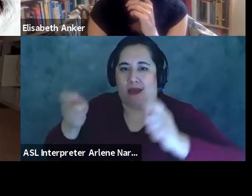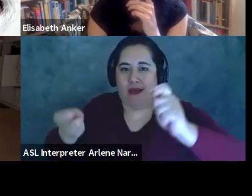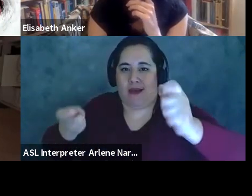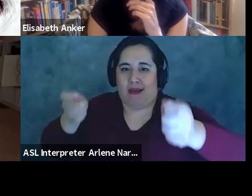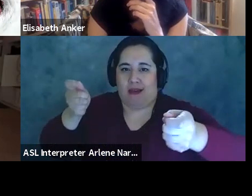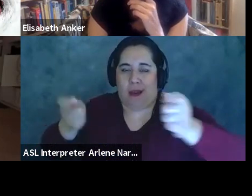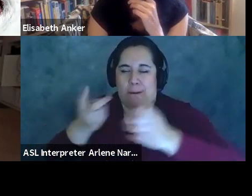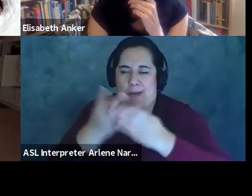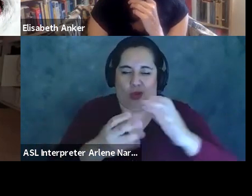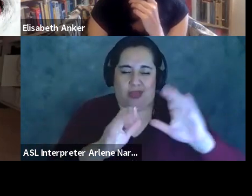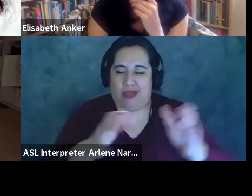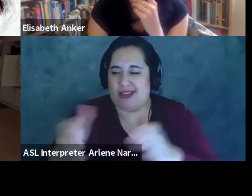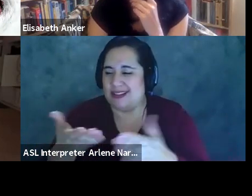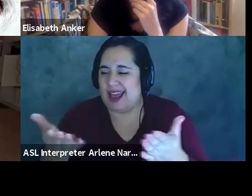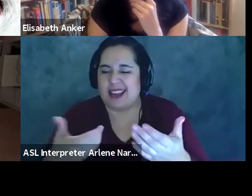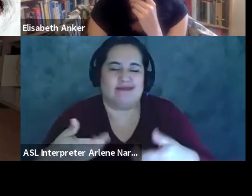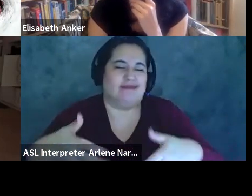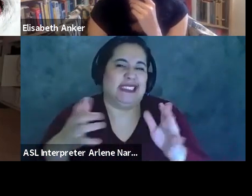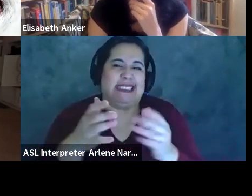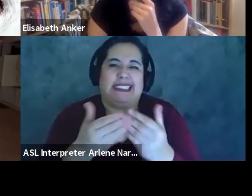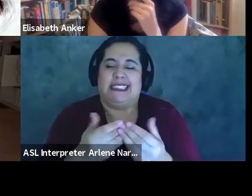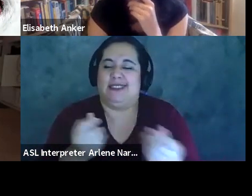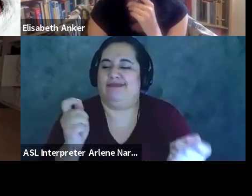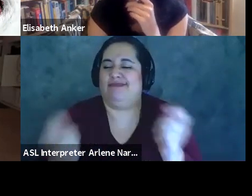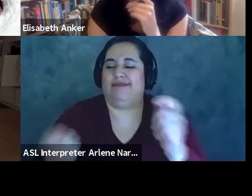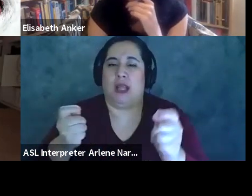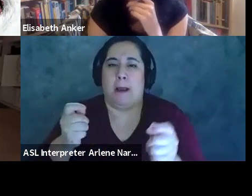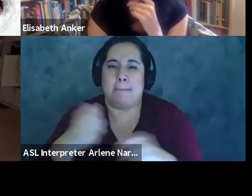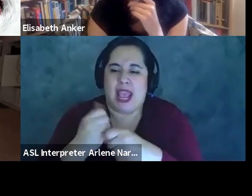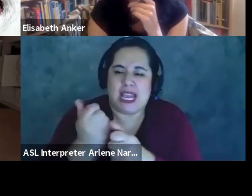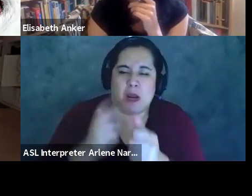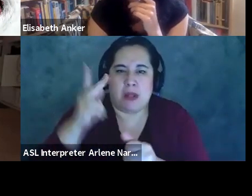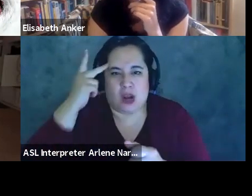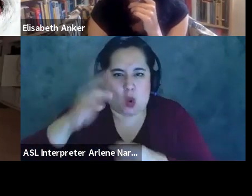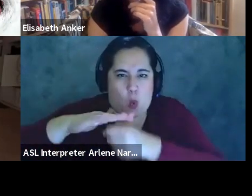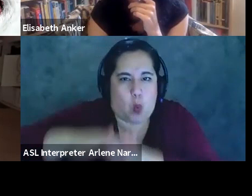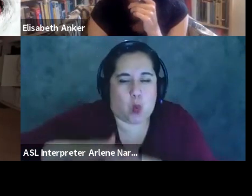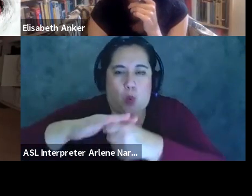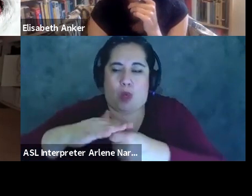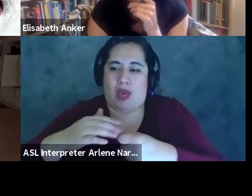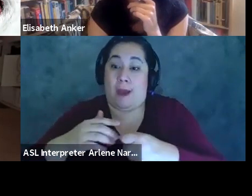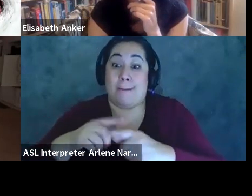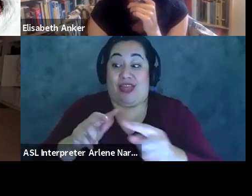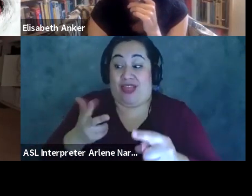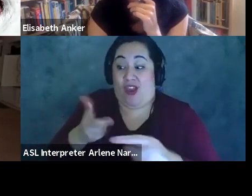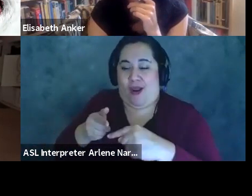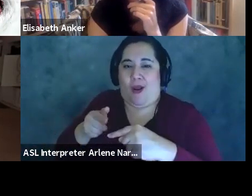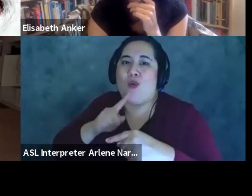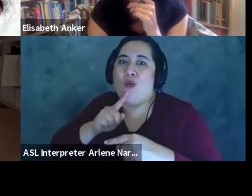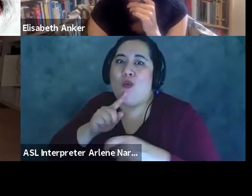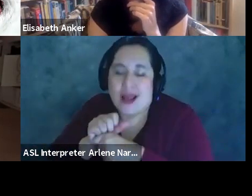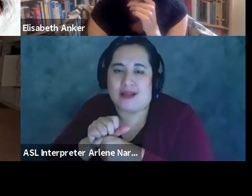always both disposable sides in a conflict, politicizing both sides, and yet they will become the winners regardless. And I think